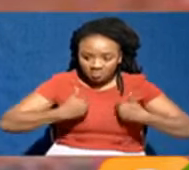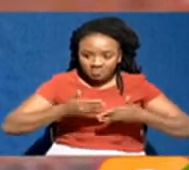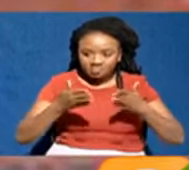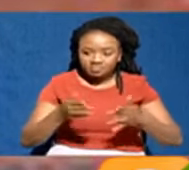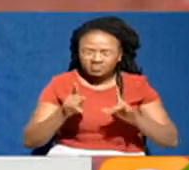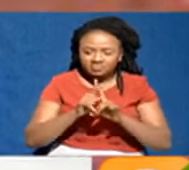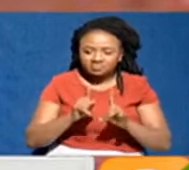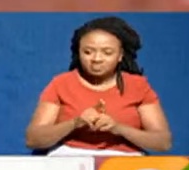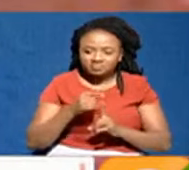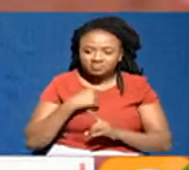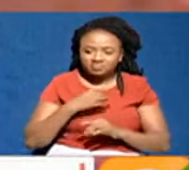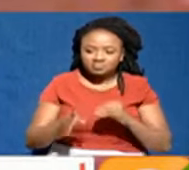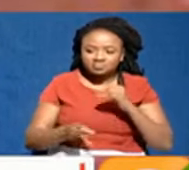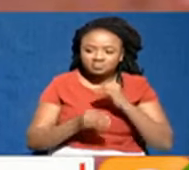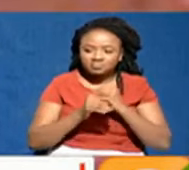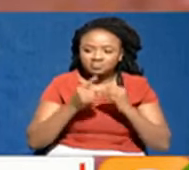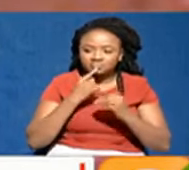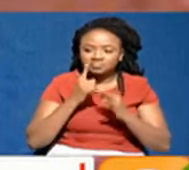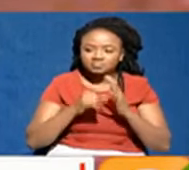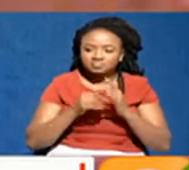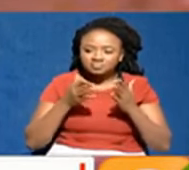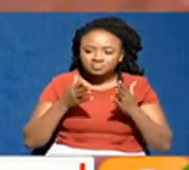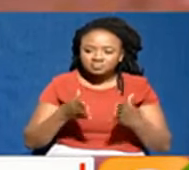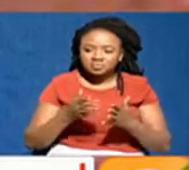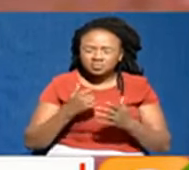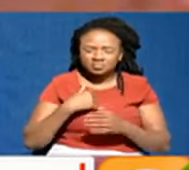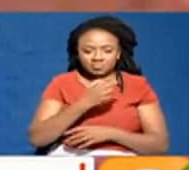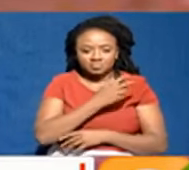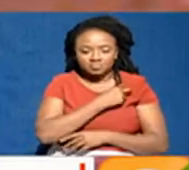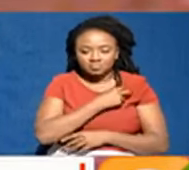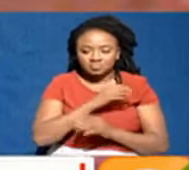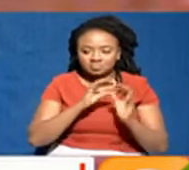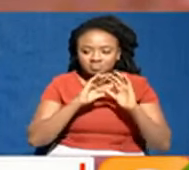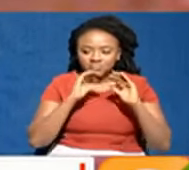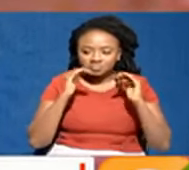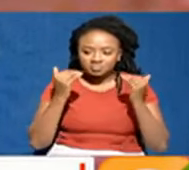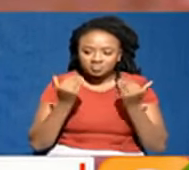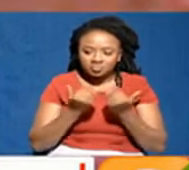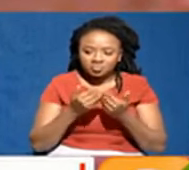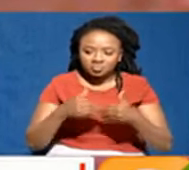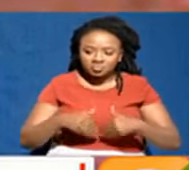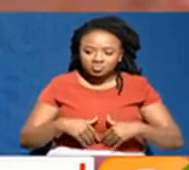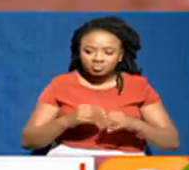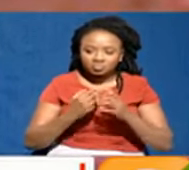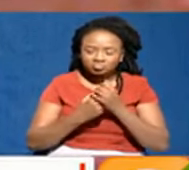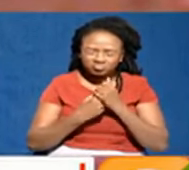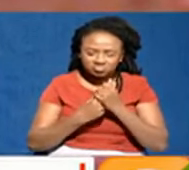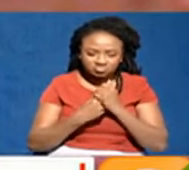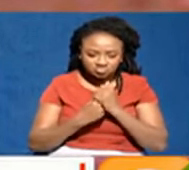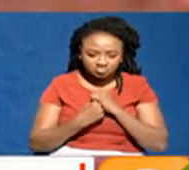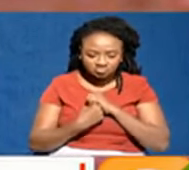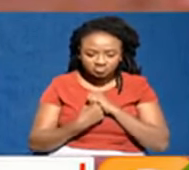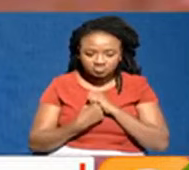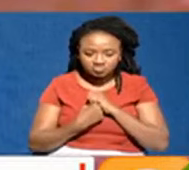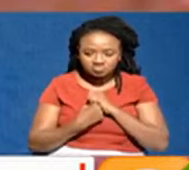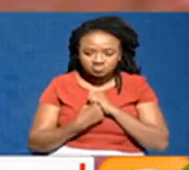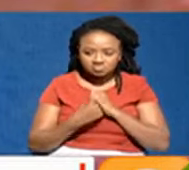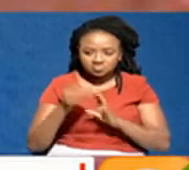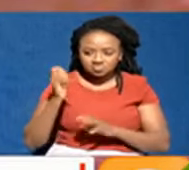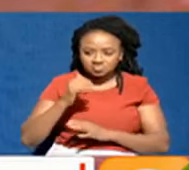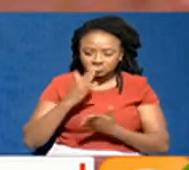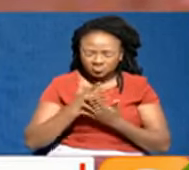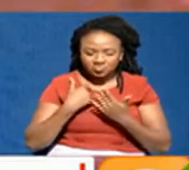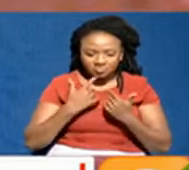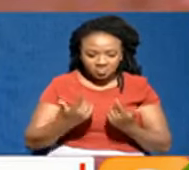just wanted to add that I'm currently consulting for the Global Road Safety Partnership. And yes, I am a survivor of a road